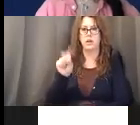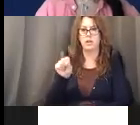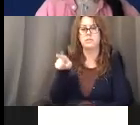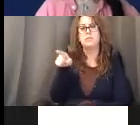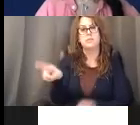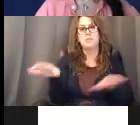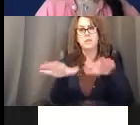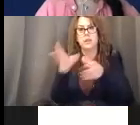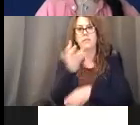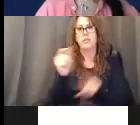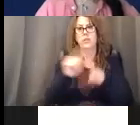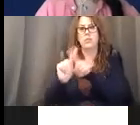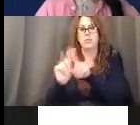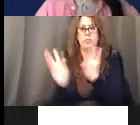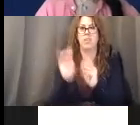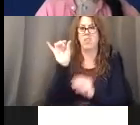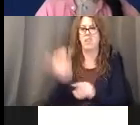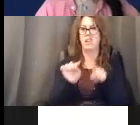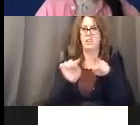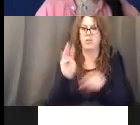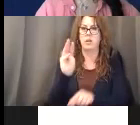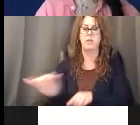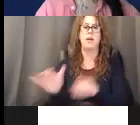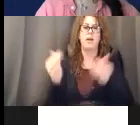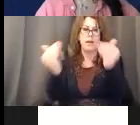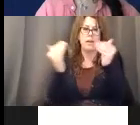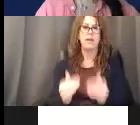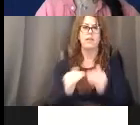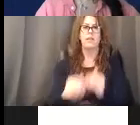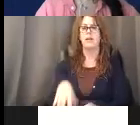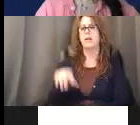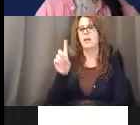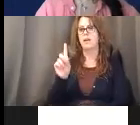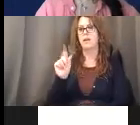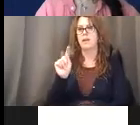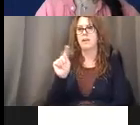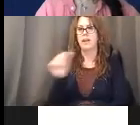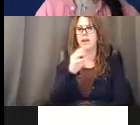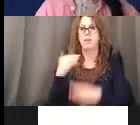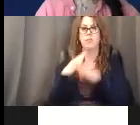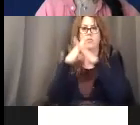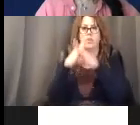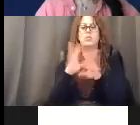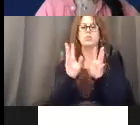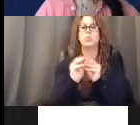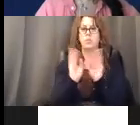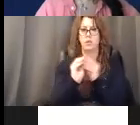May. And then a data and prevention data and prevention webinar that will be coming as well.